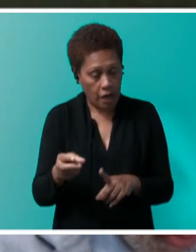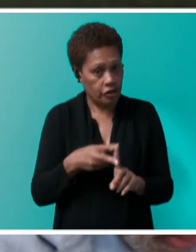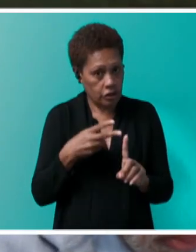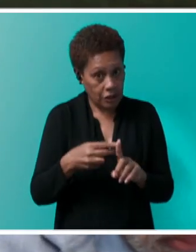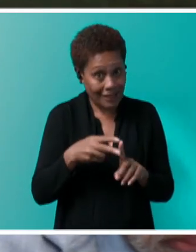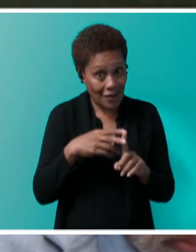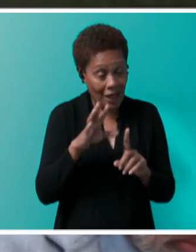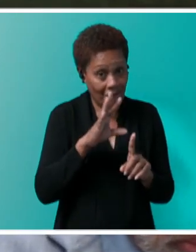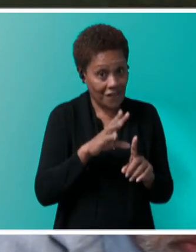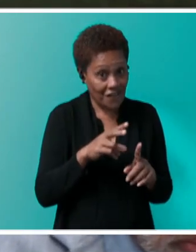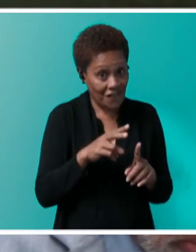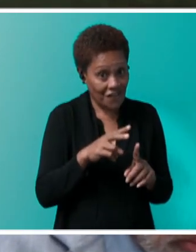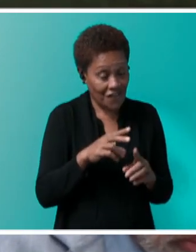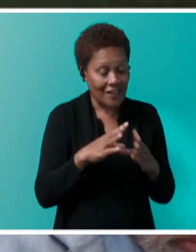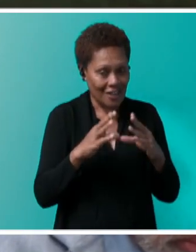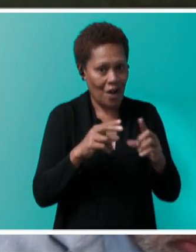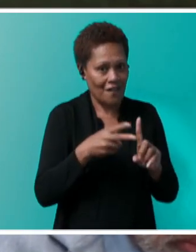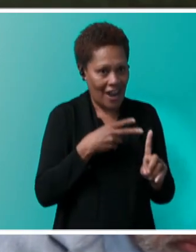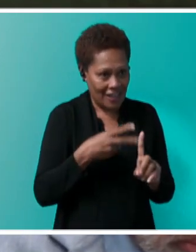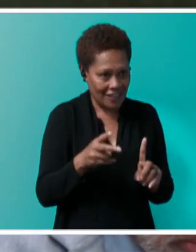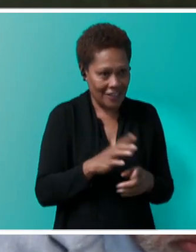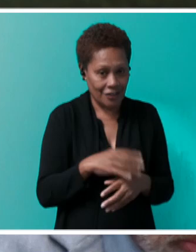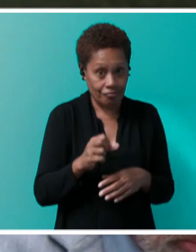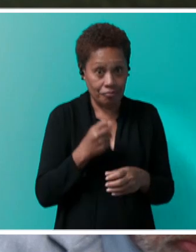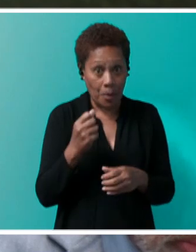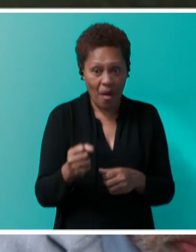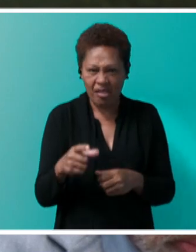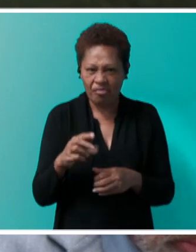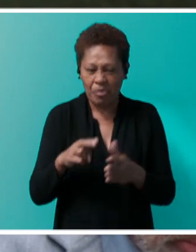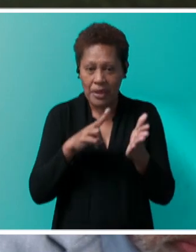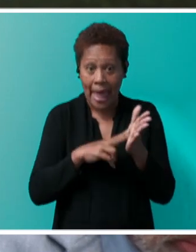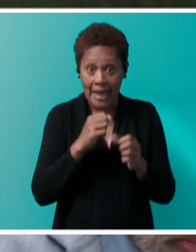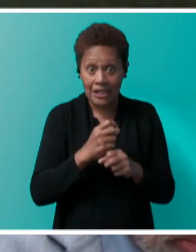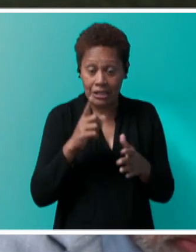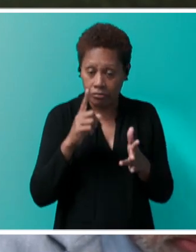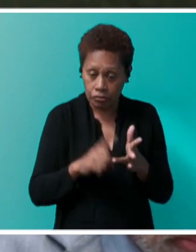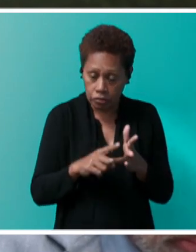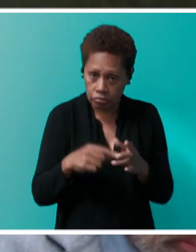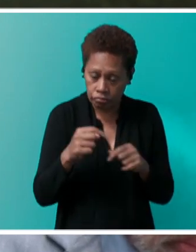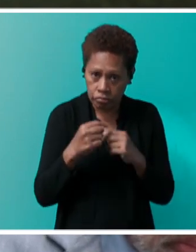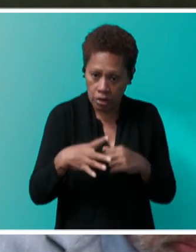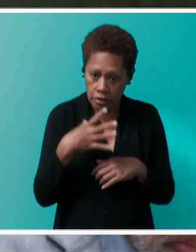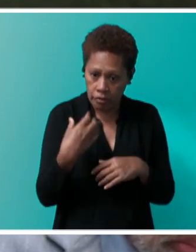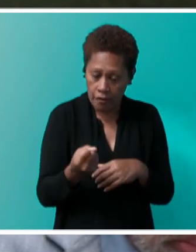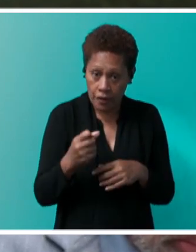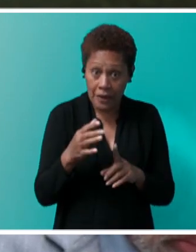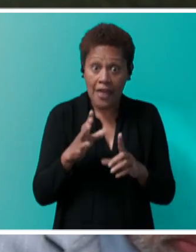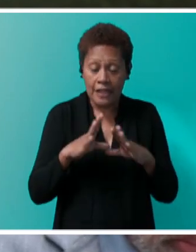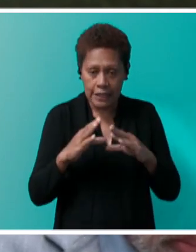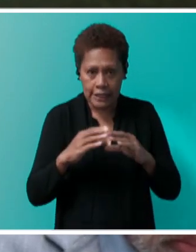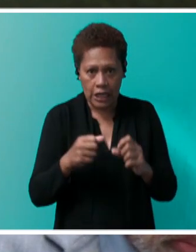communities. We also provide financial support to NGOs working with children, including victims of child sexual abuse.